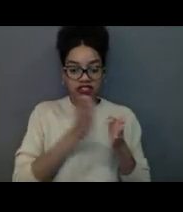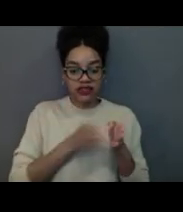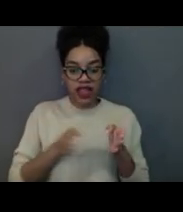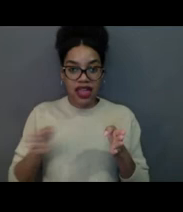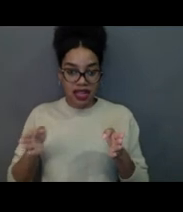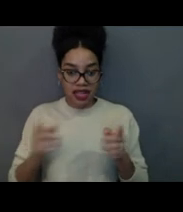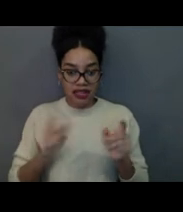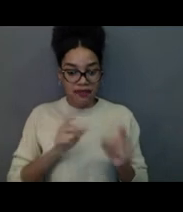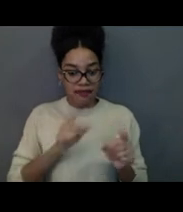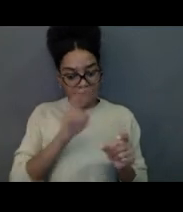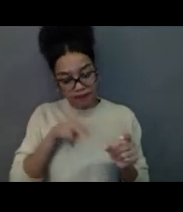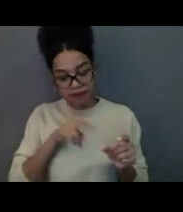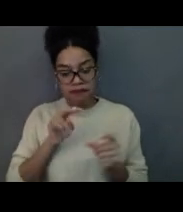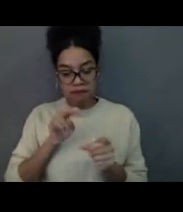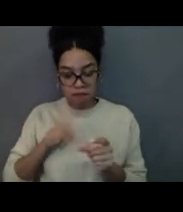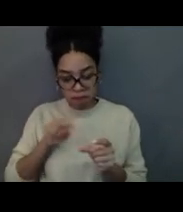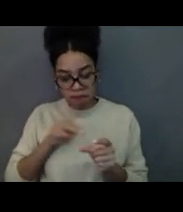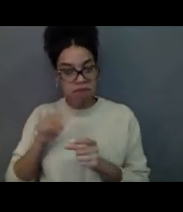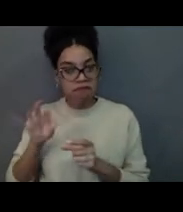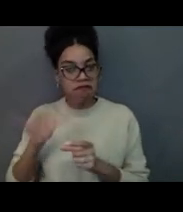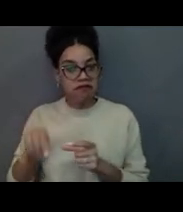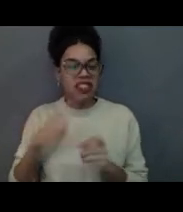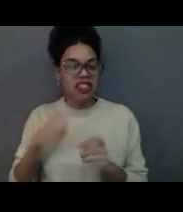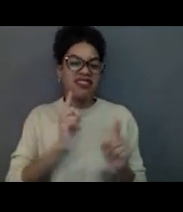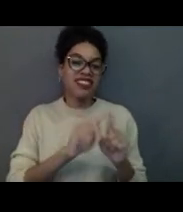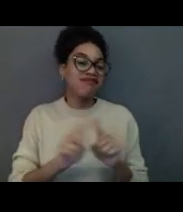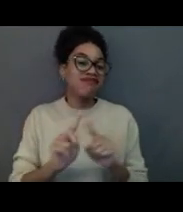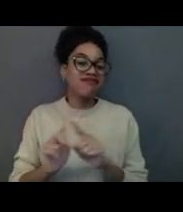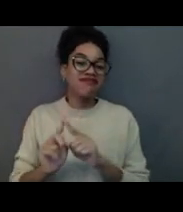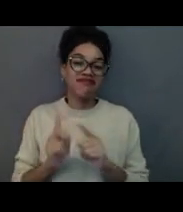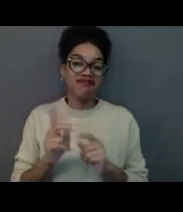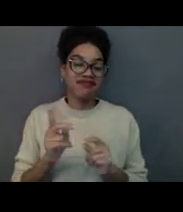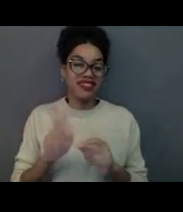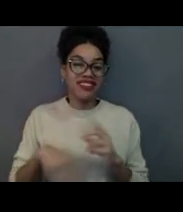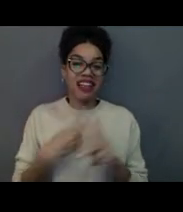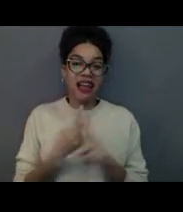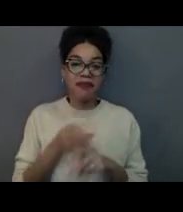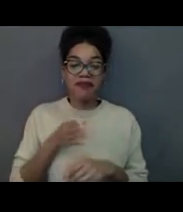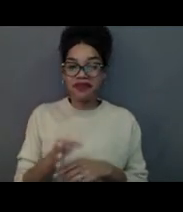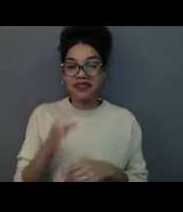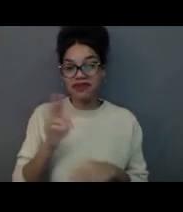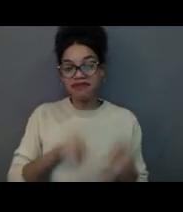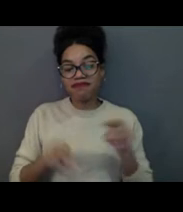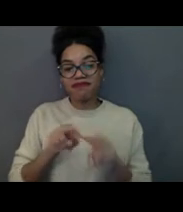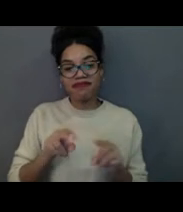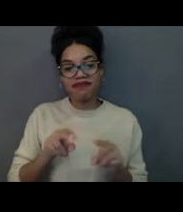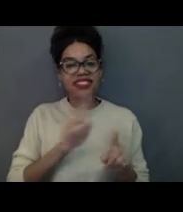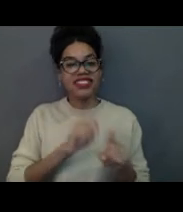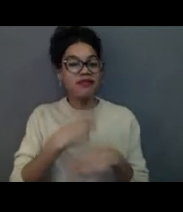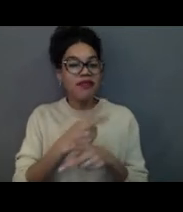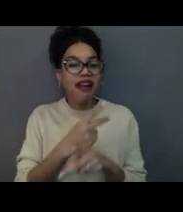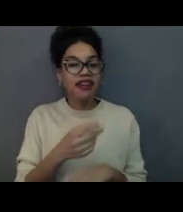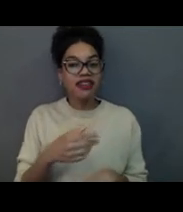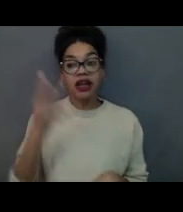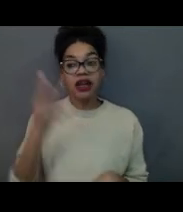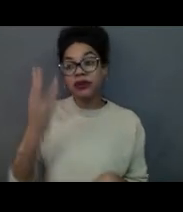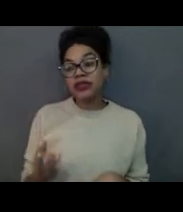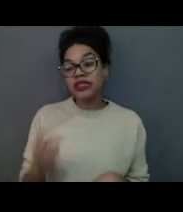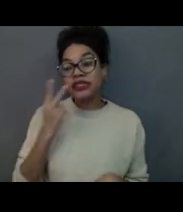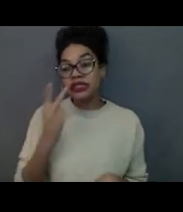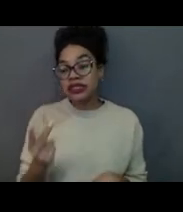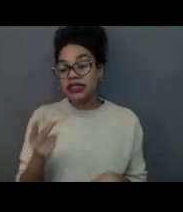you know, all kinds of different things. It's pretty great getting to look at different products. You know, just on a Wednesday you're looking at